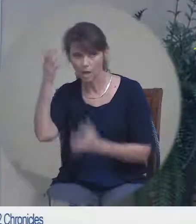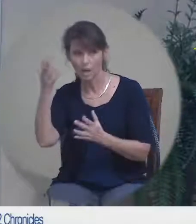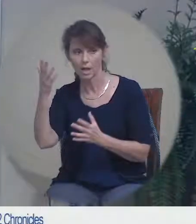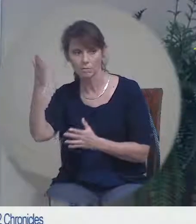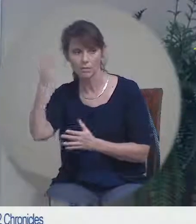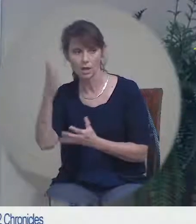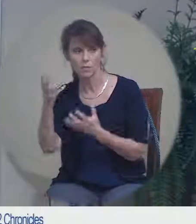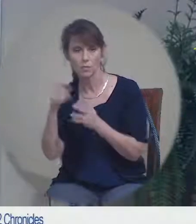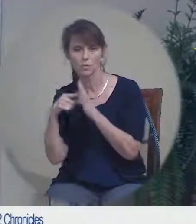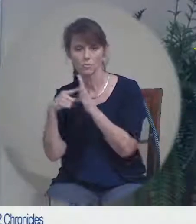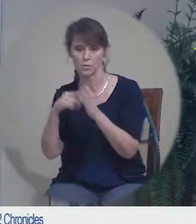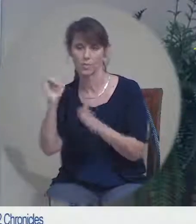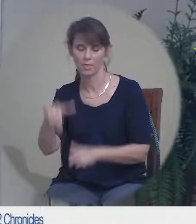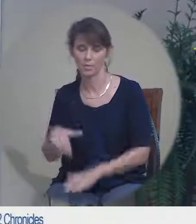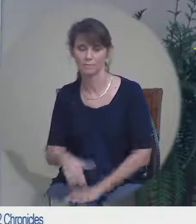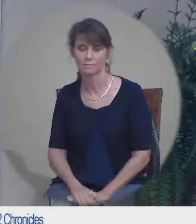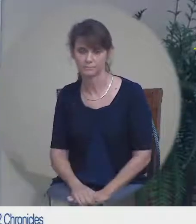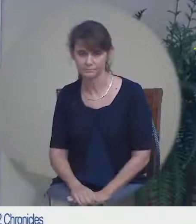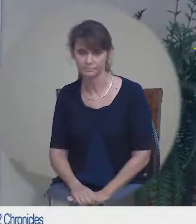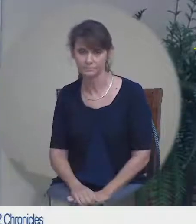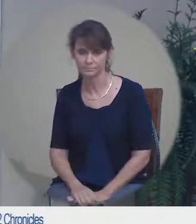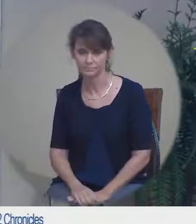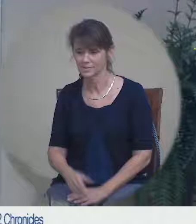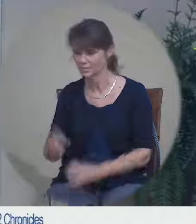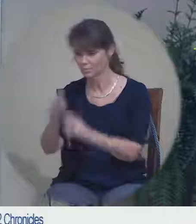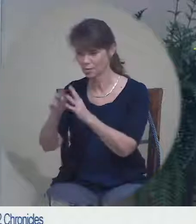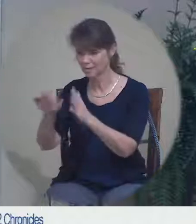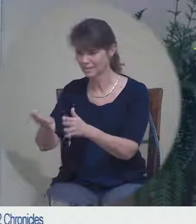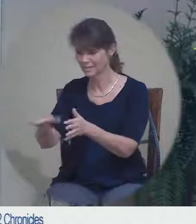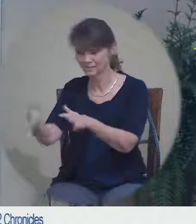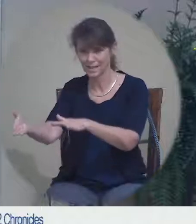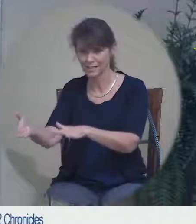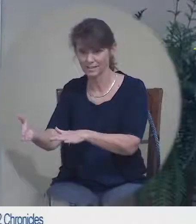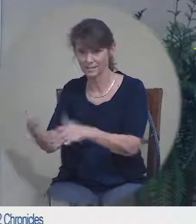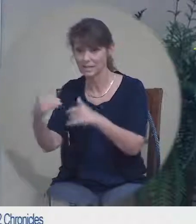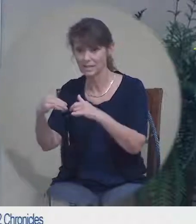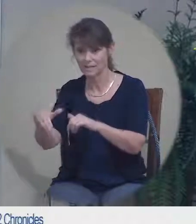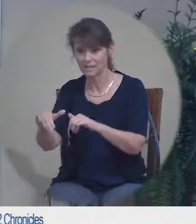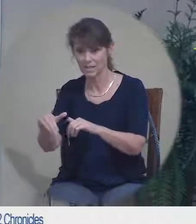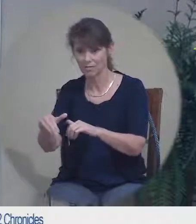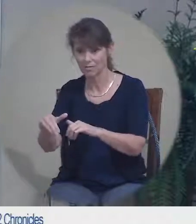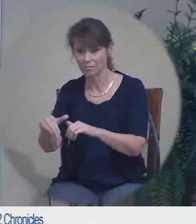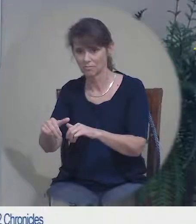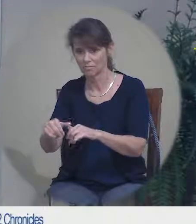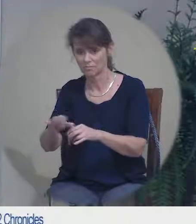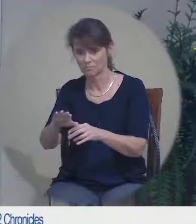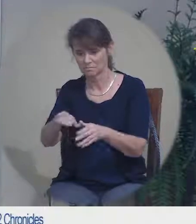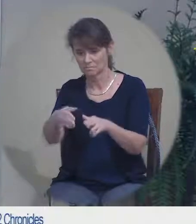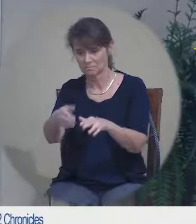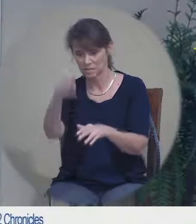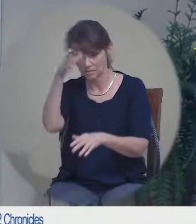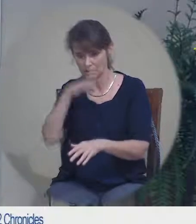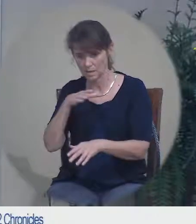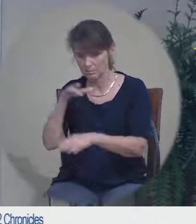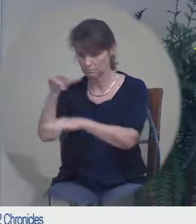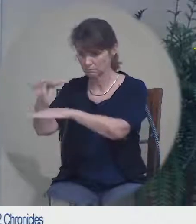I'll just tell you that it seems to point to the idea that Elisha had the same power in death that Elijah did in